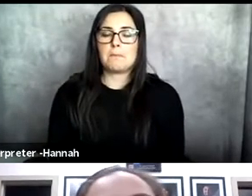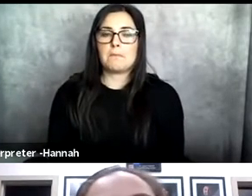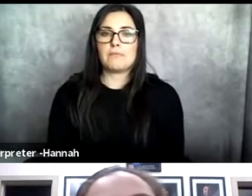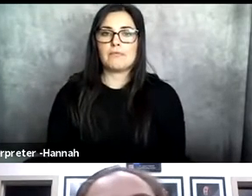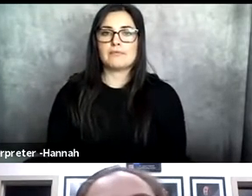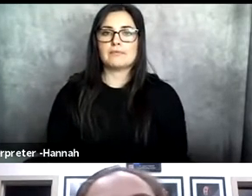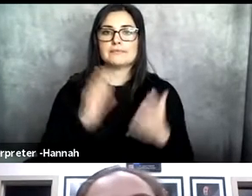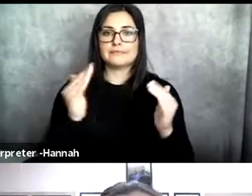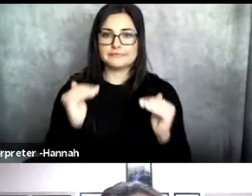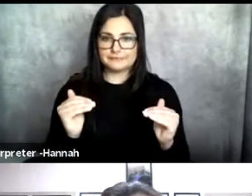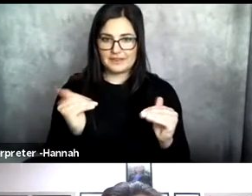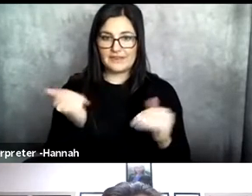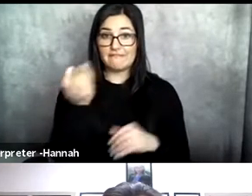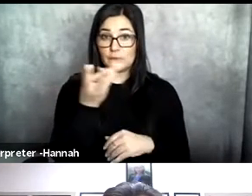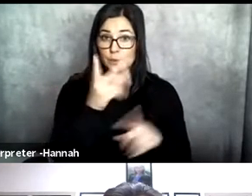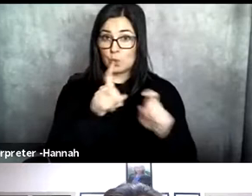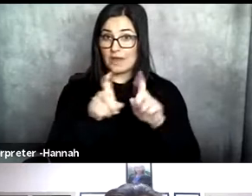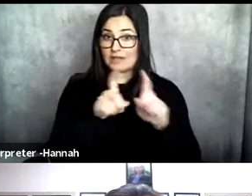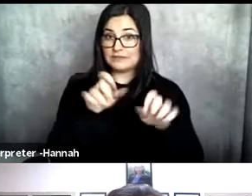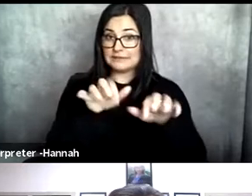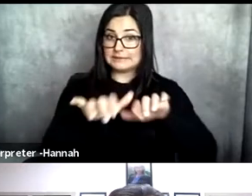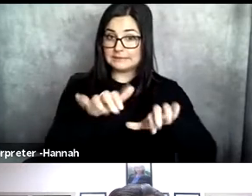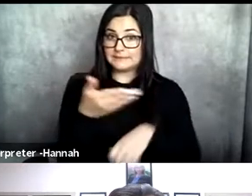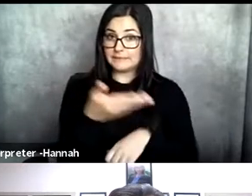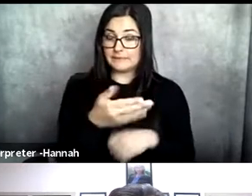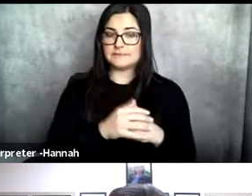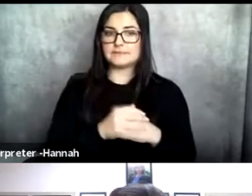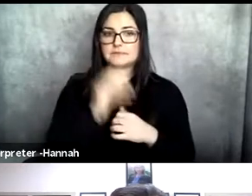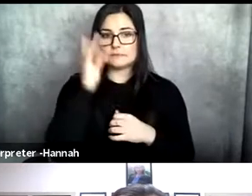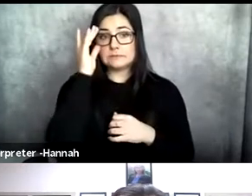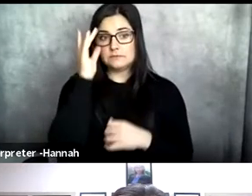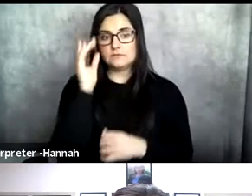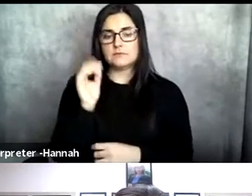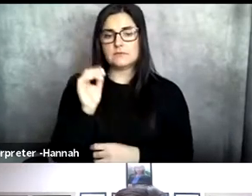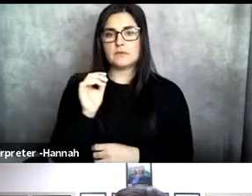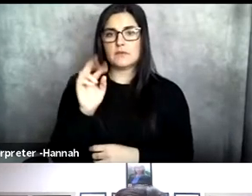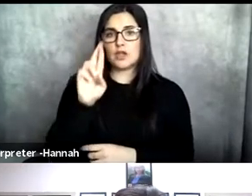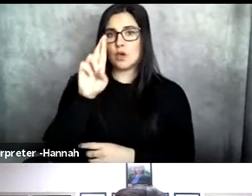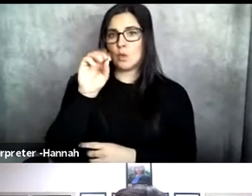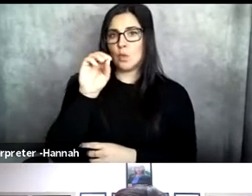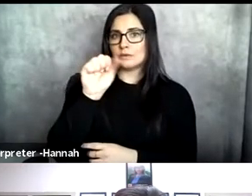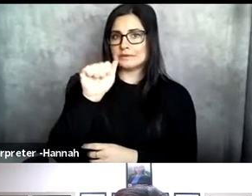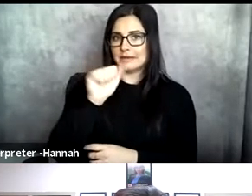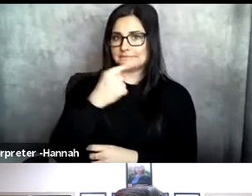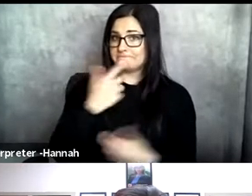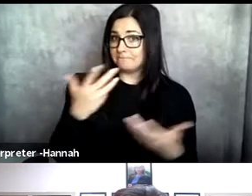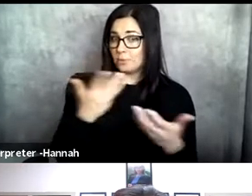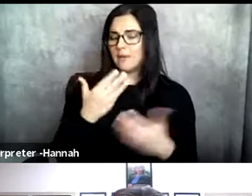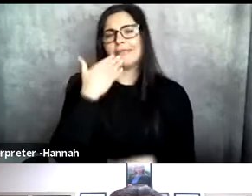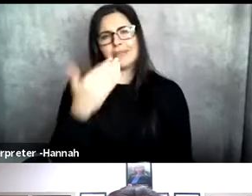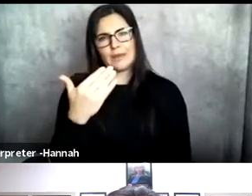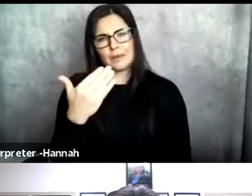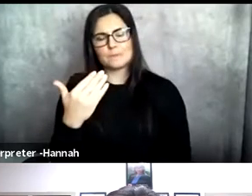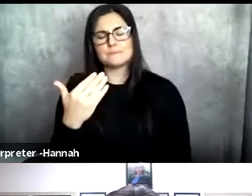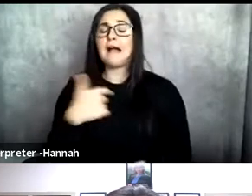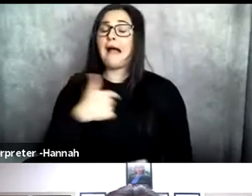Okay, so it looks like we do have a couple questions in the chat. Rosa Amel states, thank you, Danny. I teach biology. How are